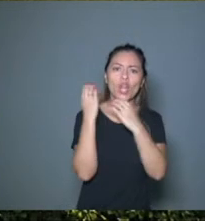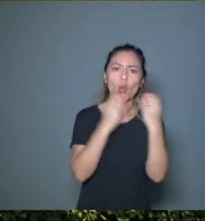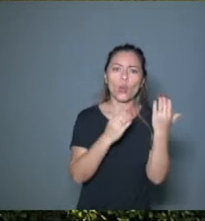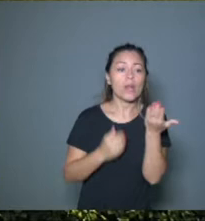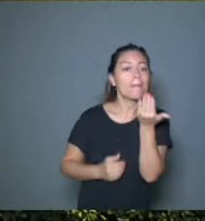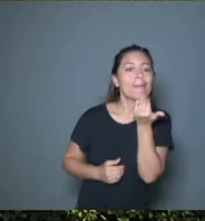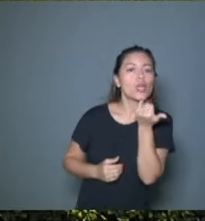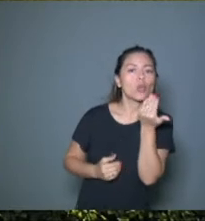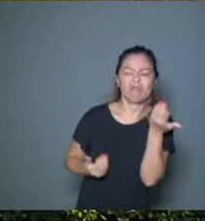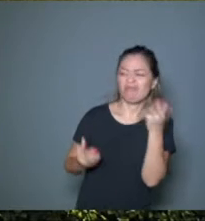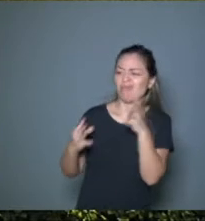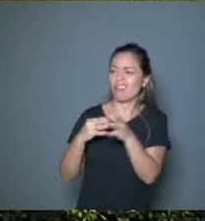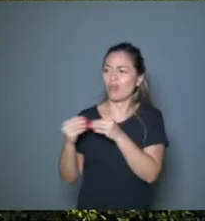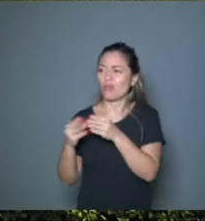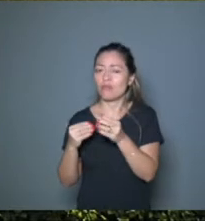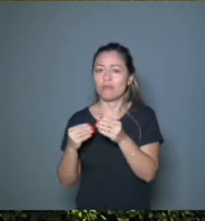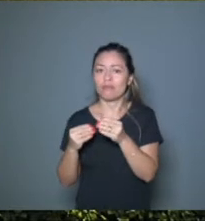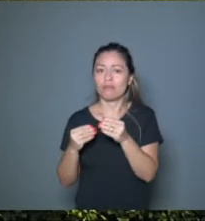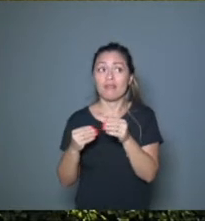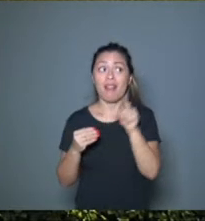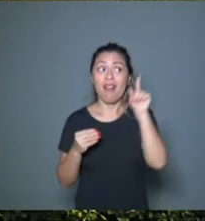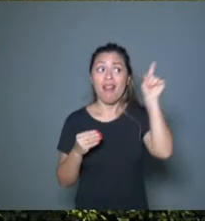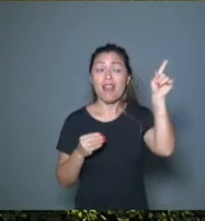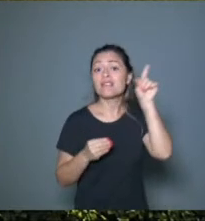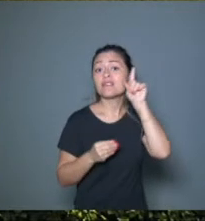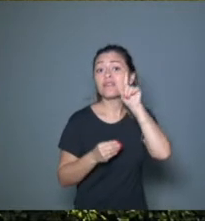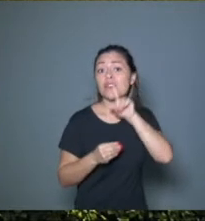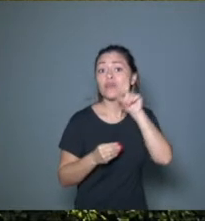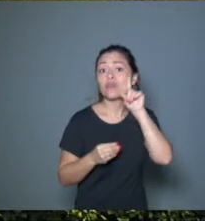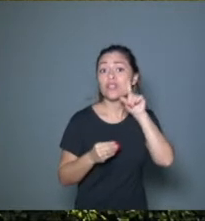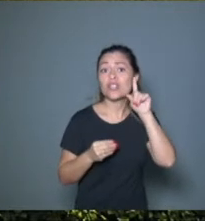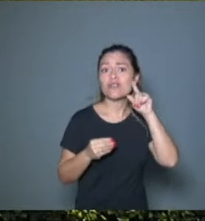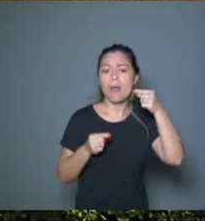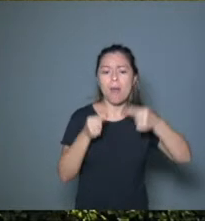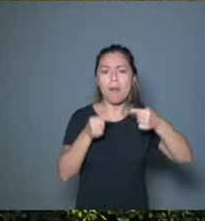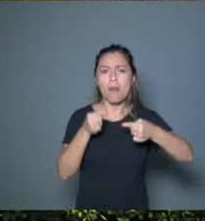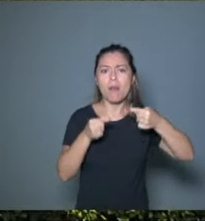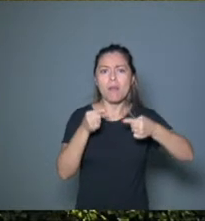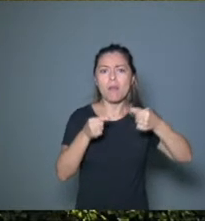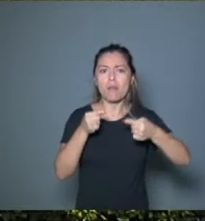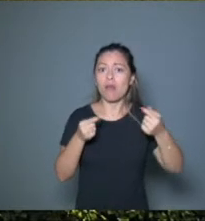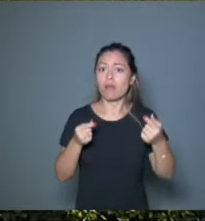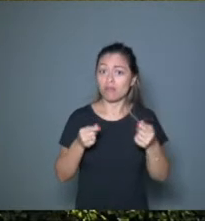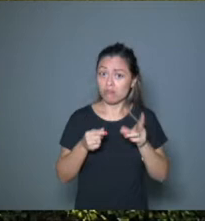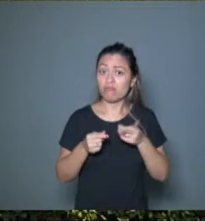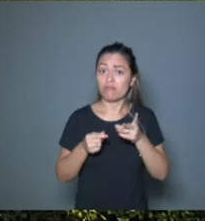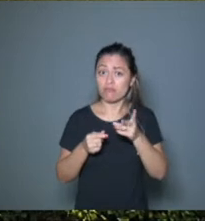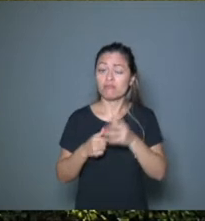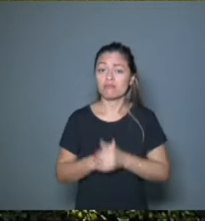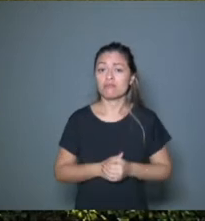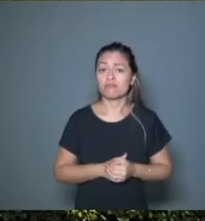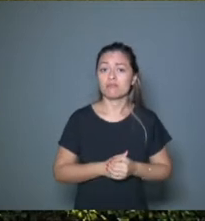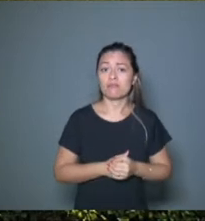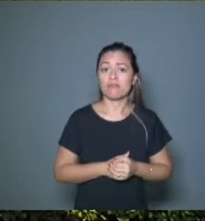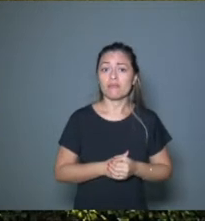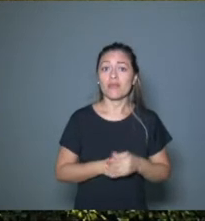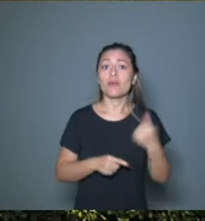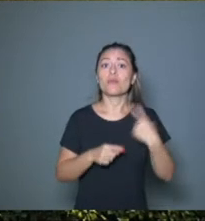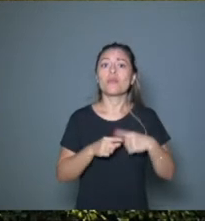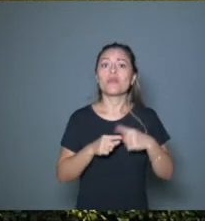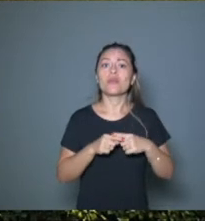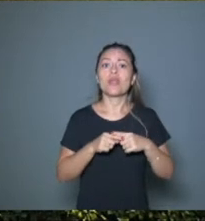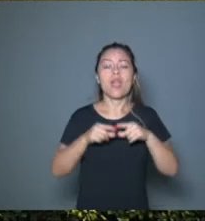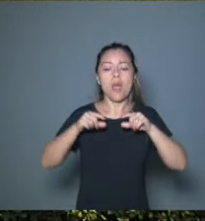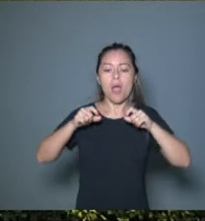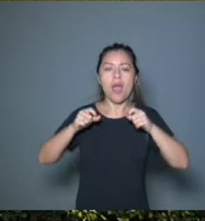Why is cotton related to soybean and corn? Because there's competition for area in the United States, for instance. So if there's high soybean and